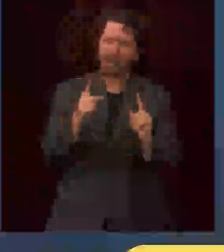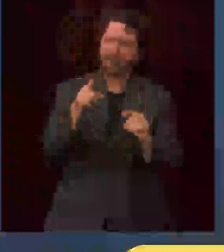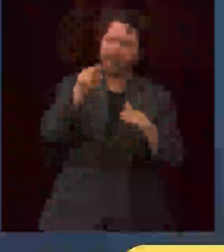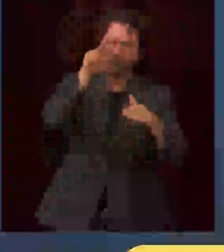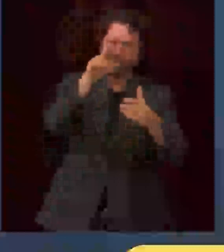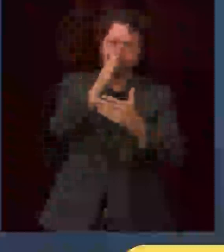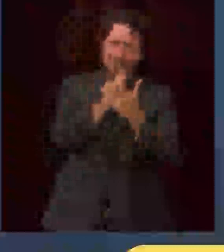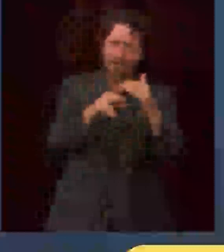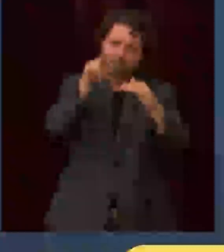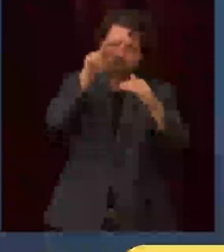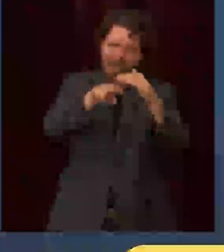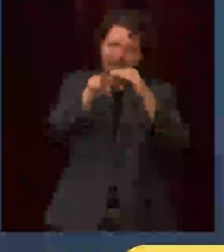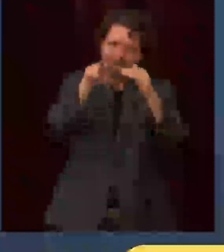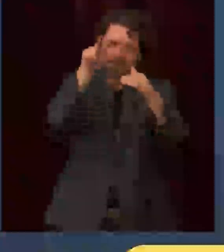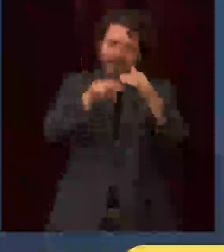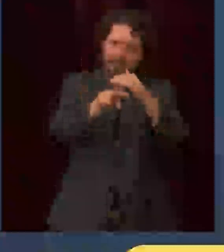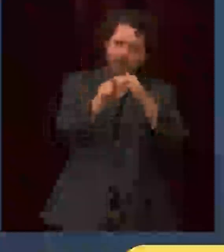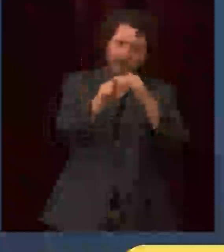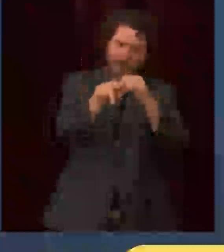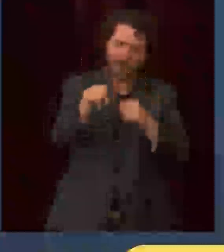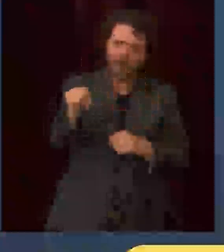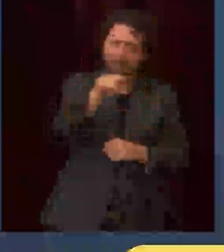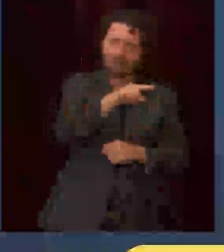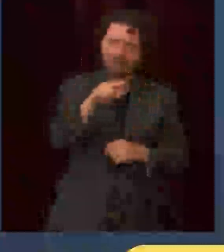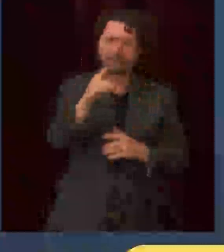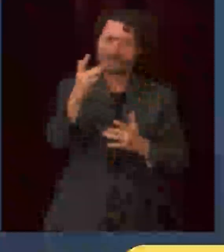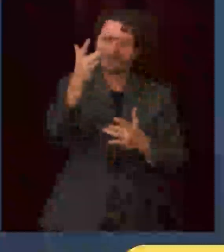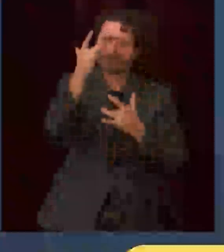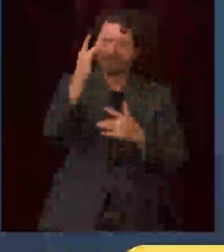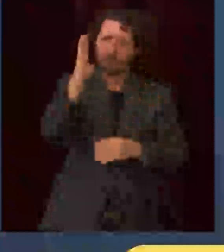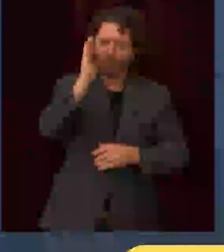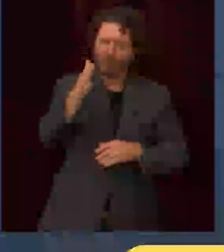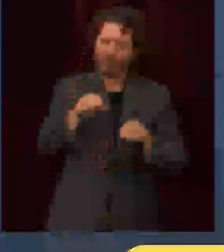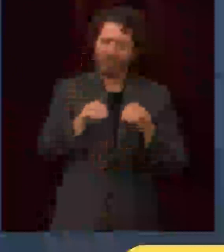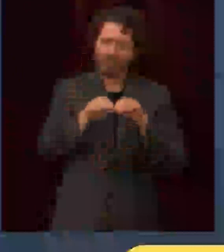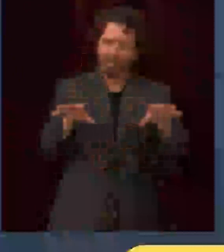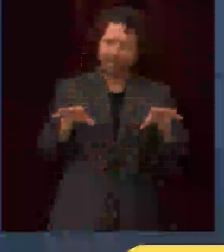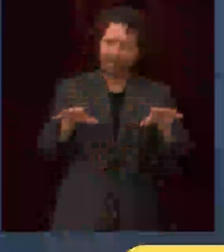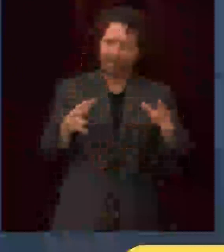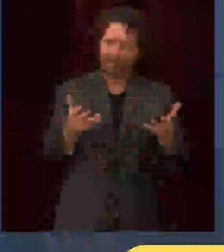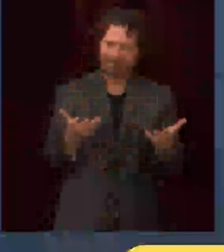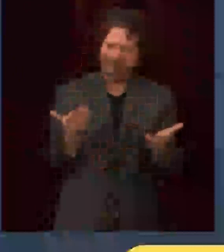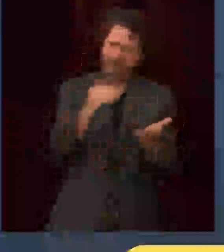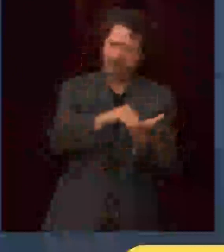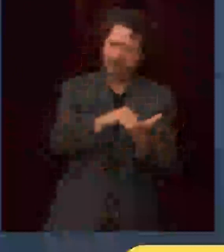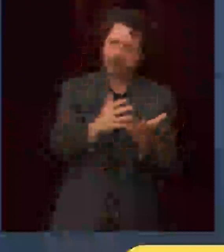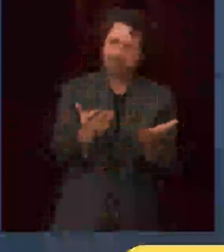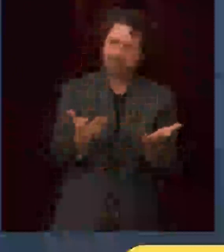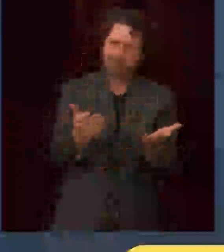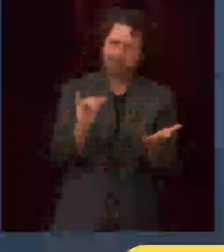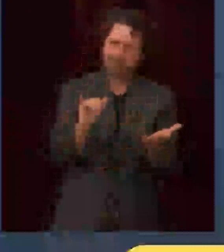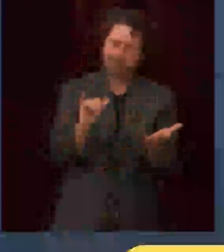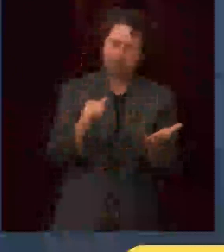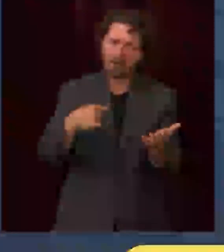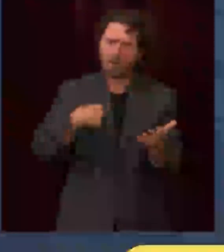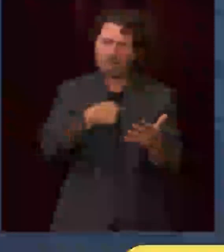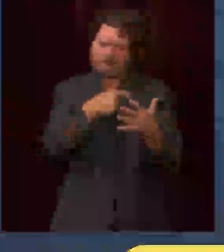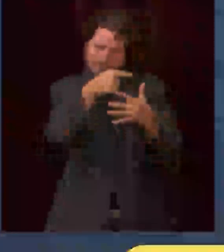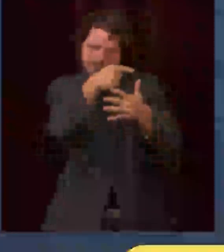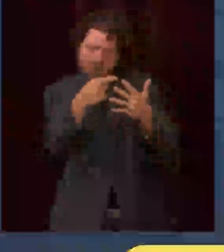comes roaring back. What would you say to Washingtonians about preparing for a 1 step forward, 2 steps